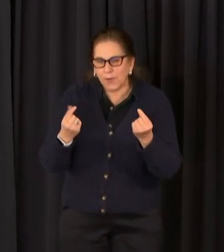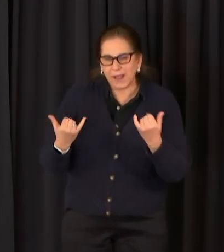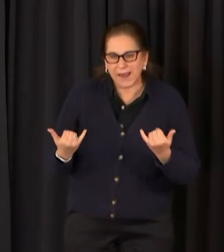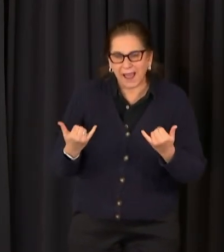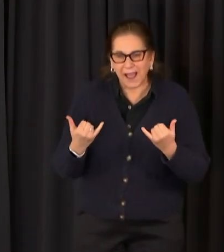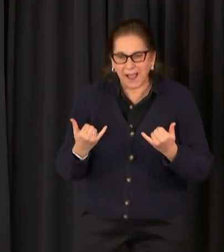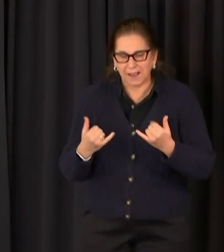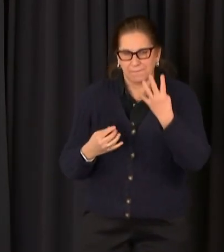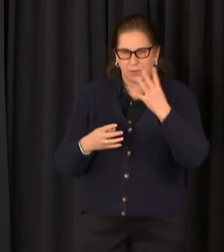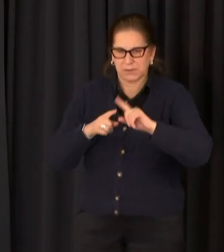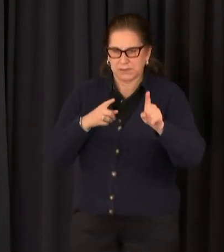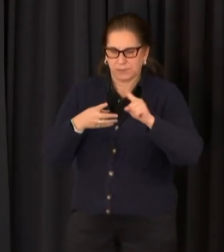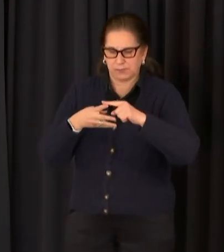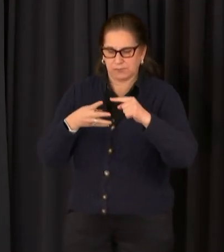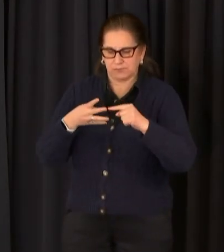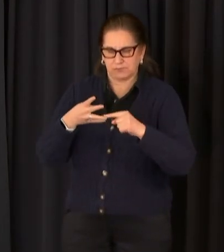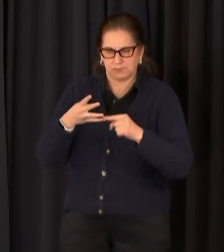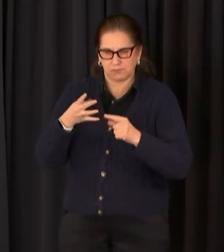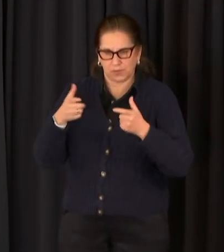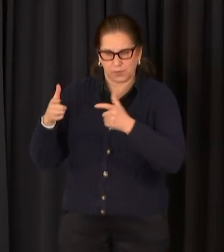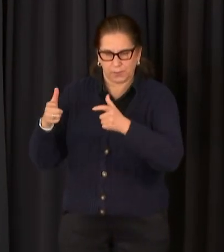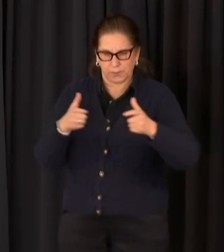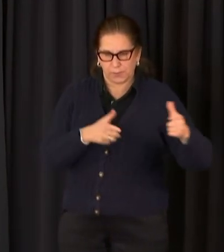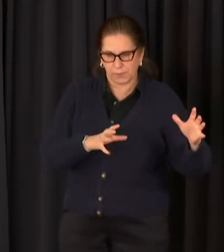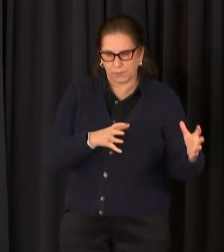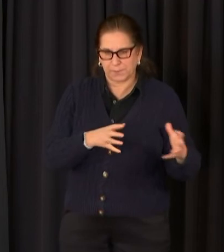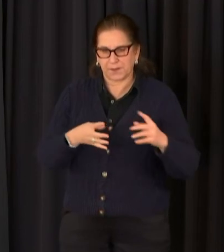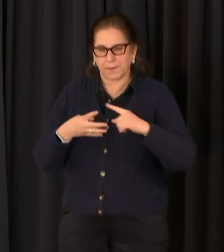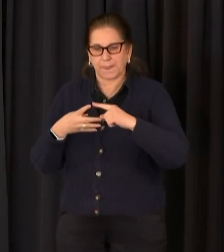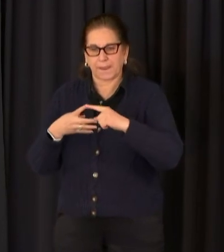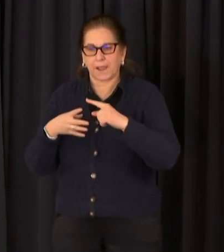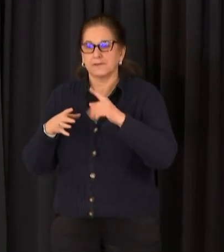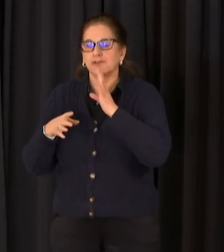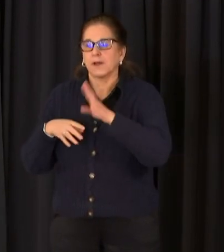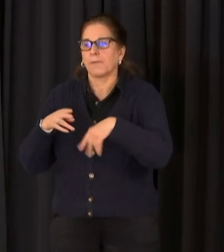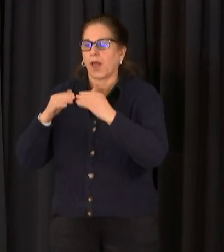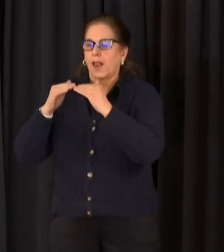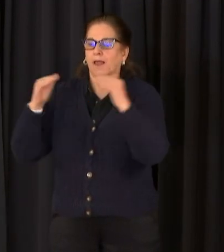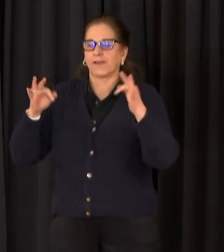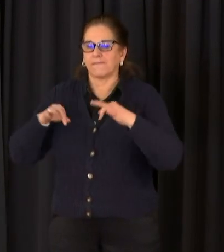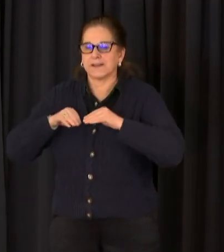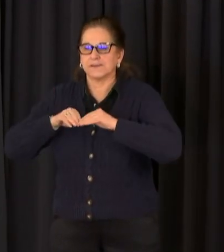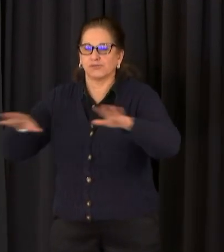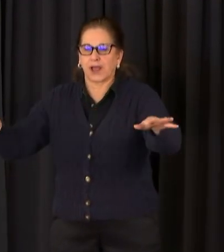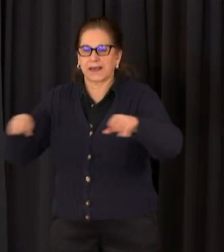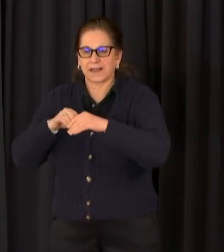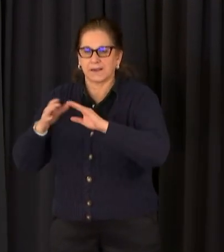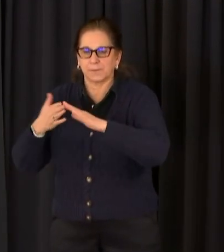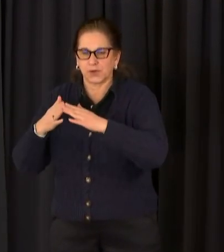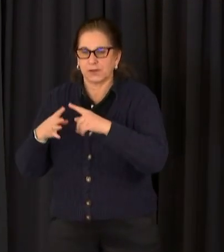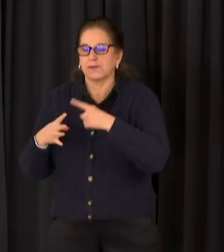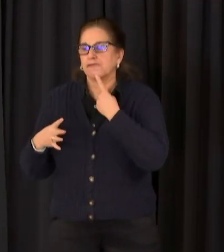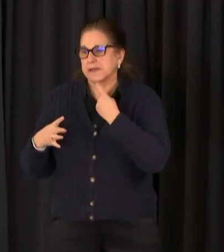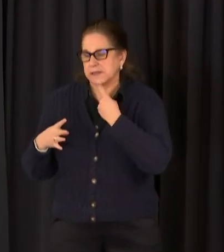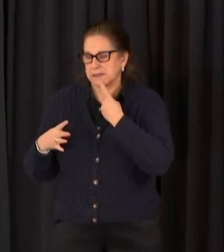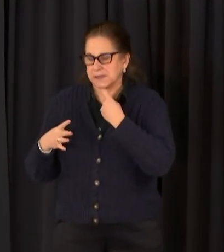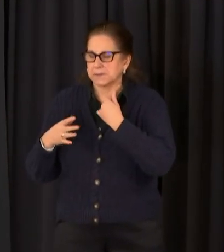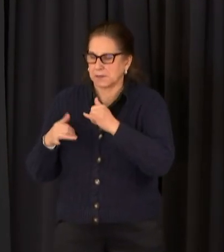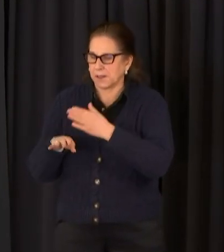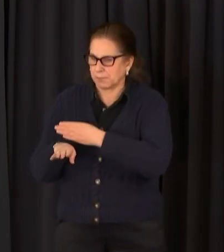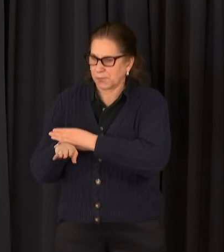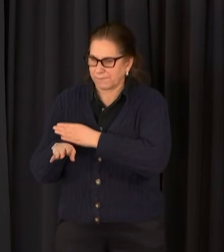groups. Firstly, the level of community spread, which we notice we have 1 metric in the red, but improving.